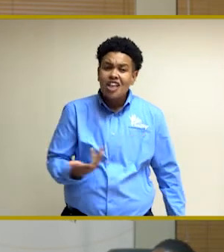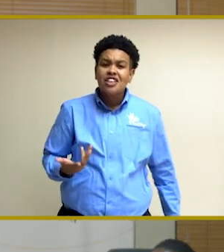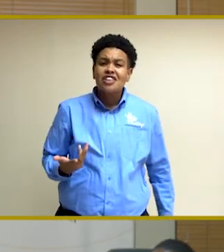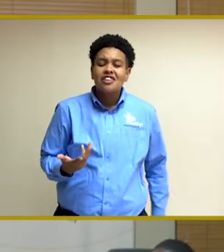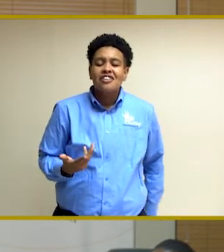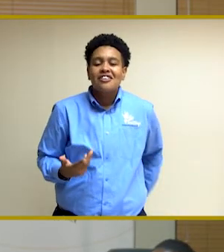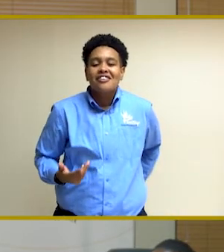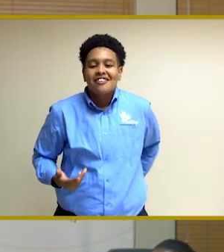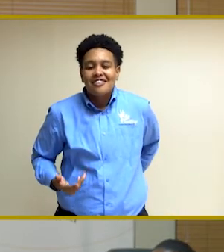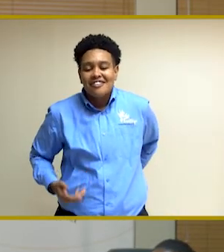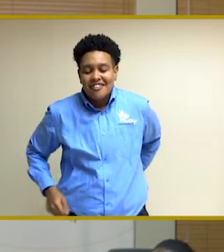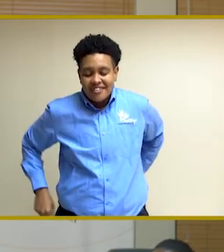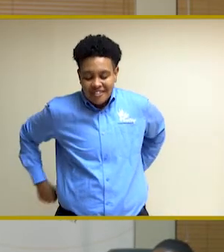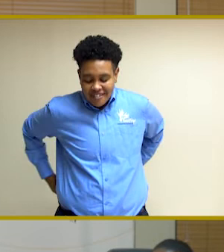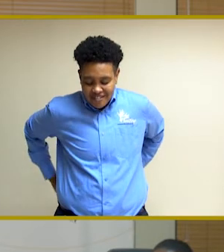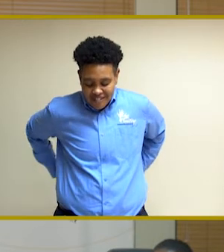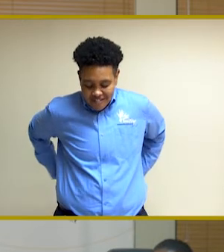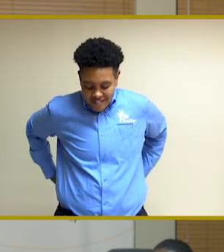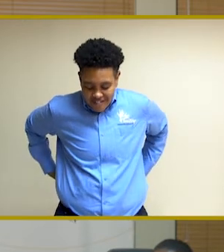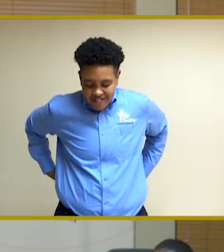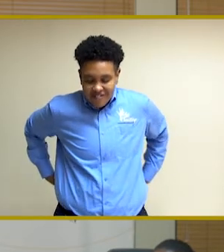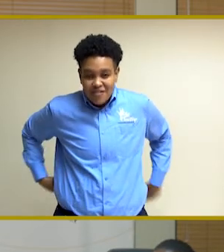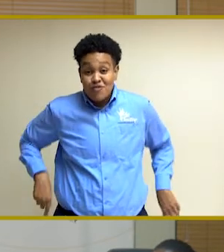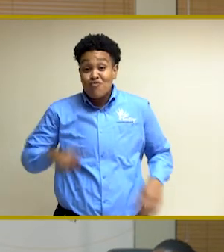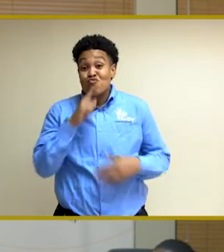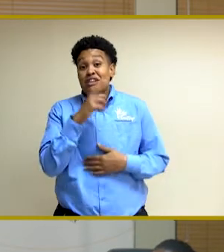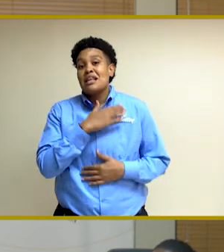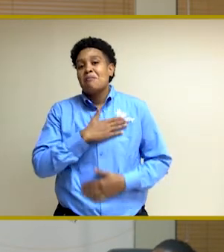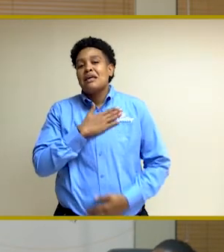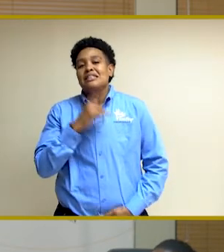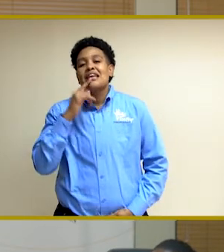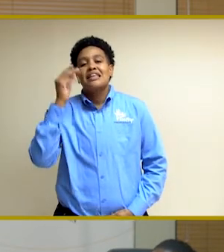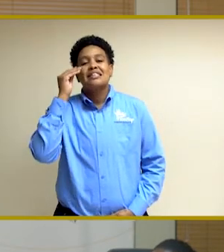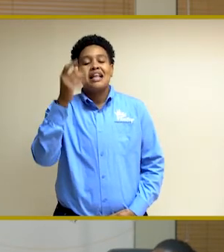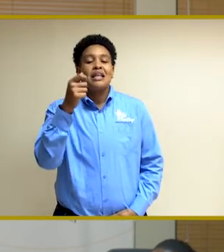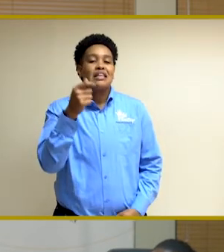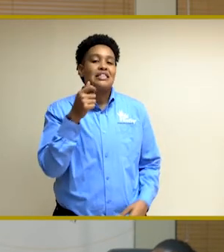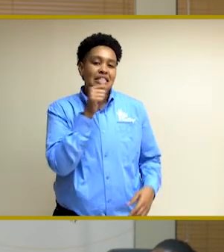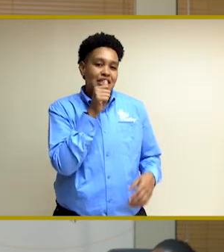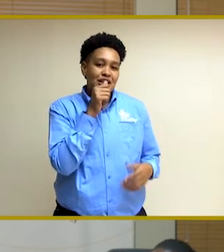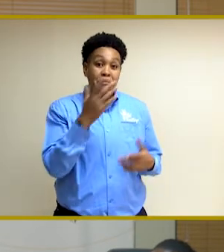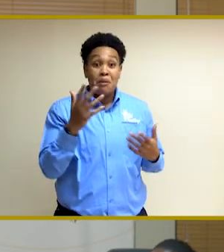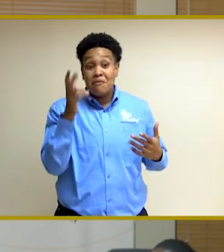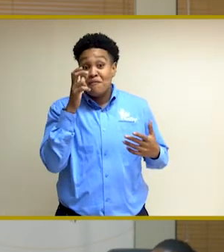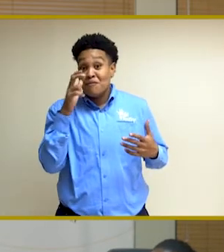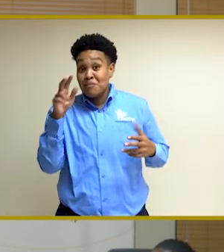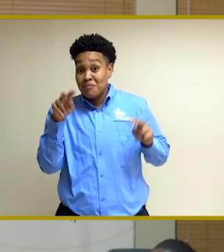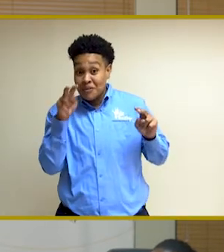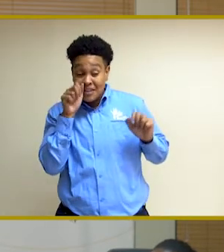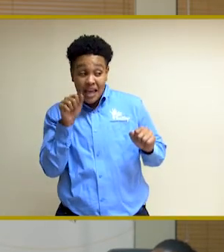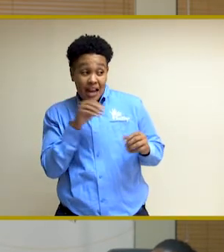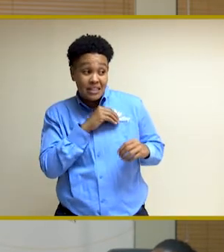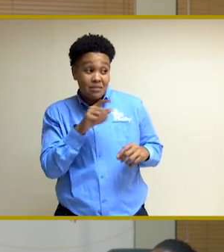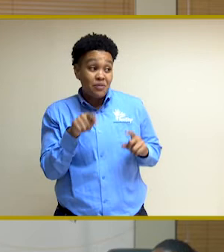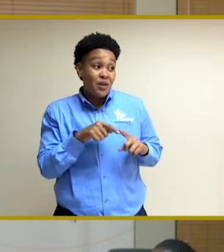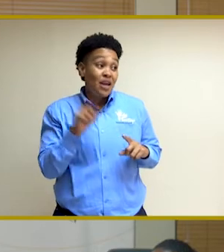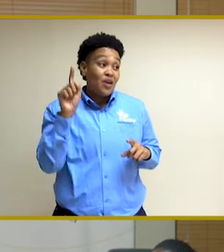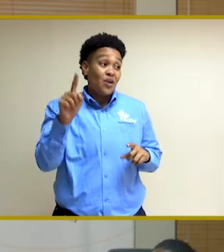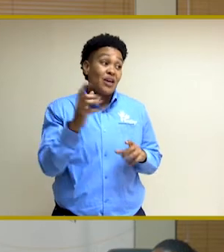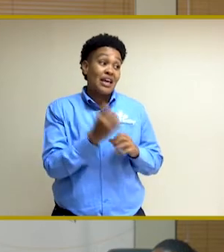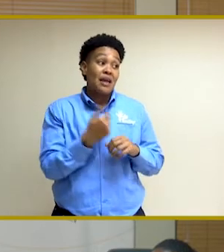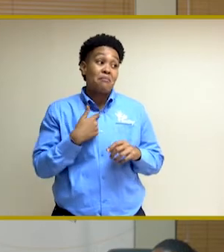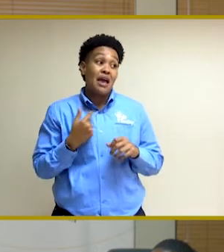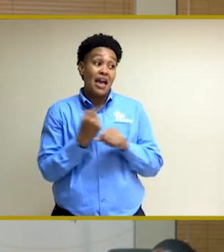process of registration and appointment for some 350,000 persons 60 years and older to receive the coronavirus